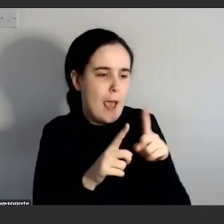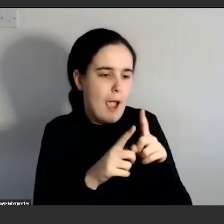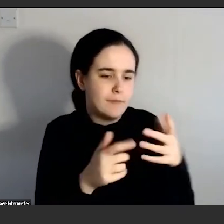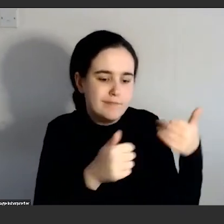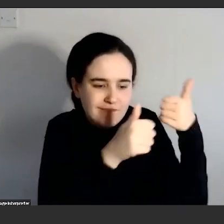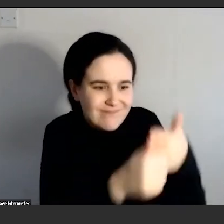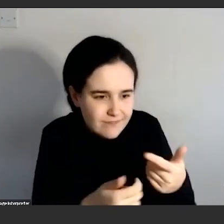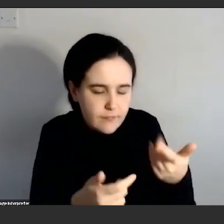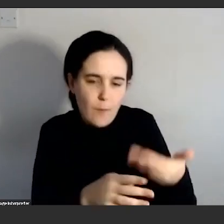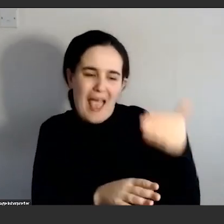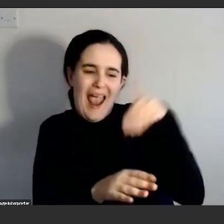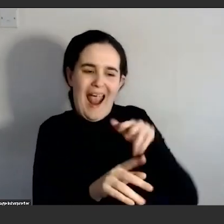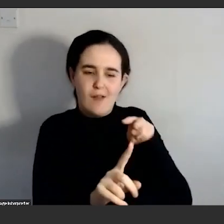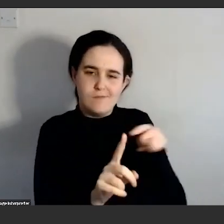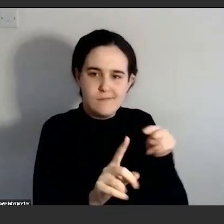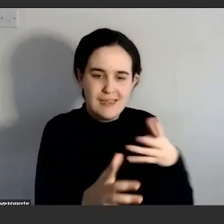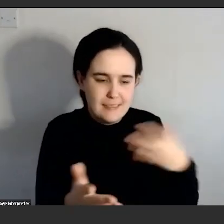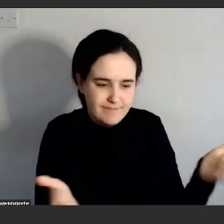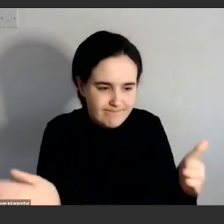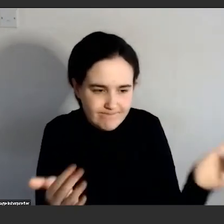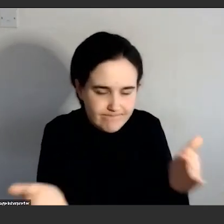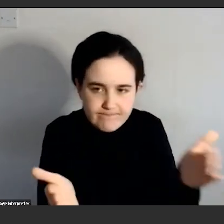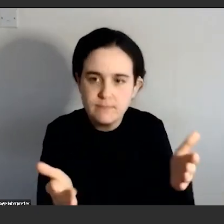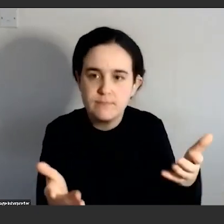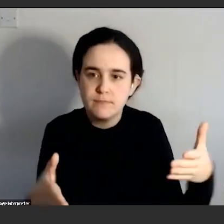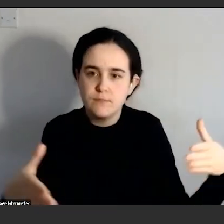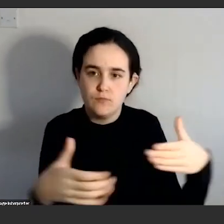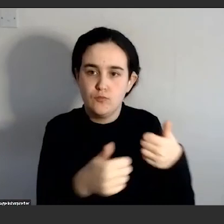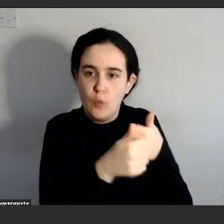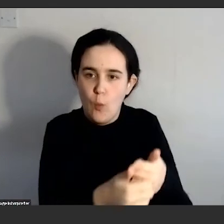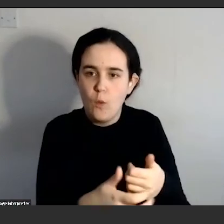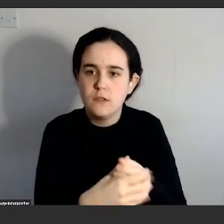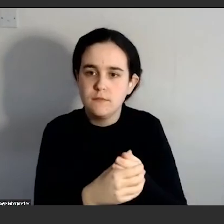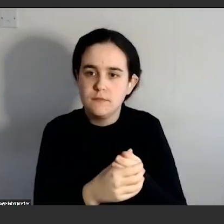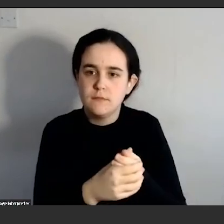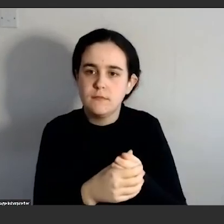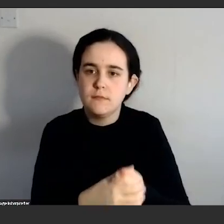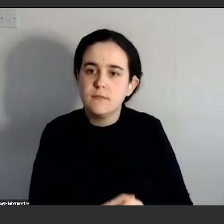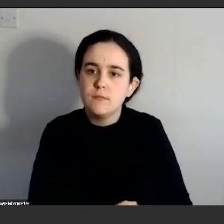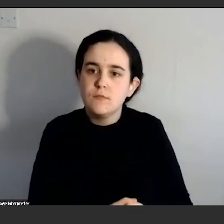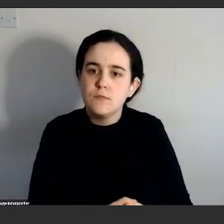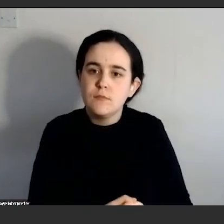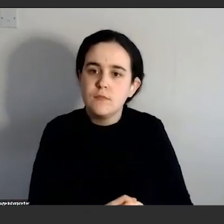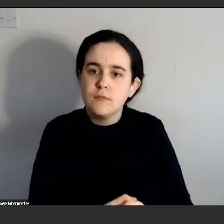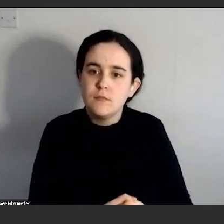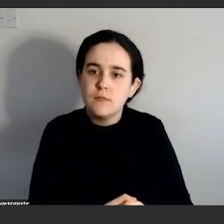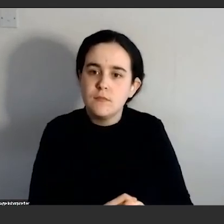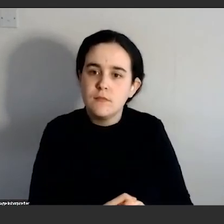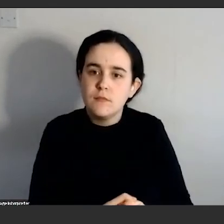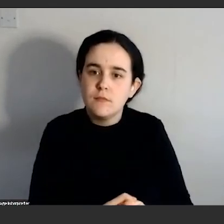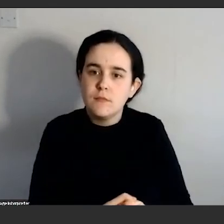it concerns children, people with disabilities, children in the context of UNICEF. Is